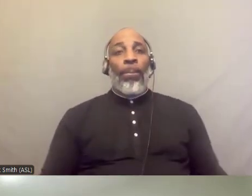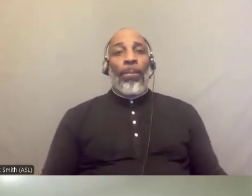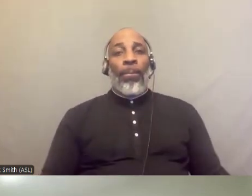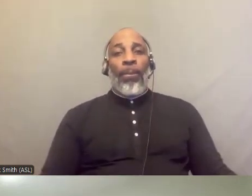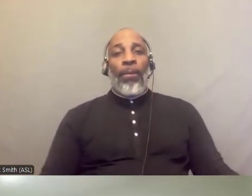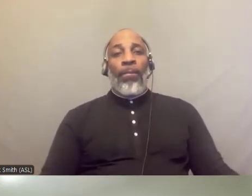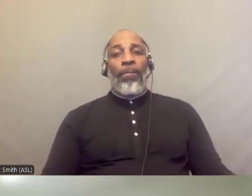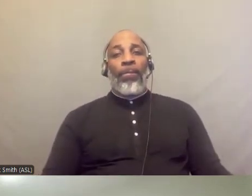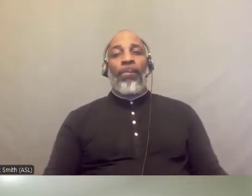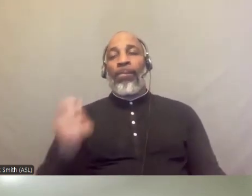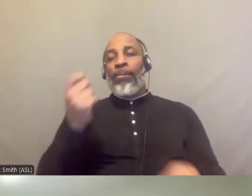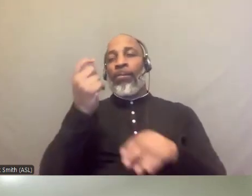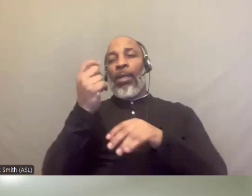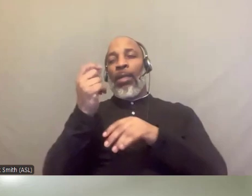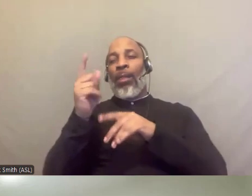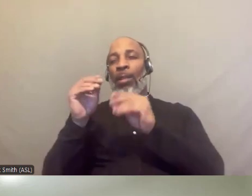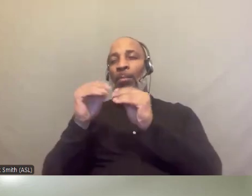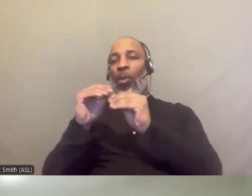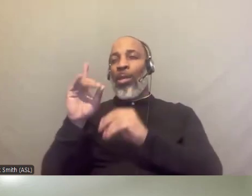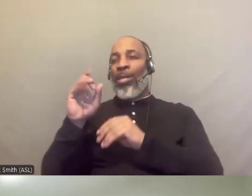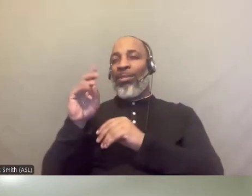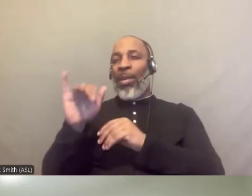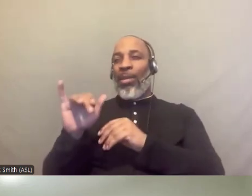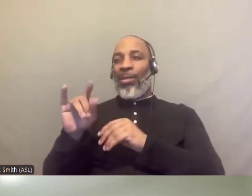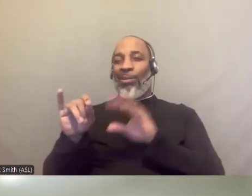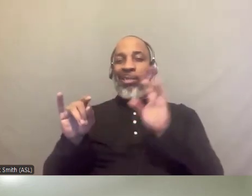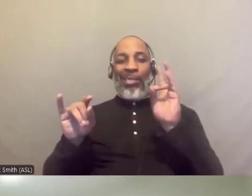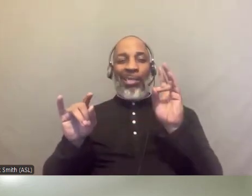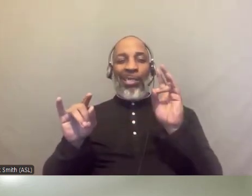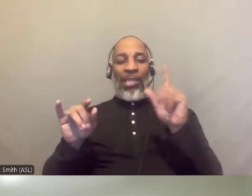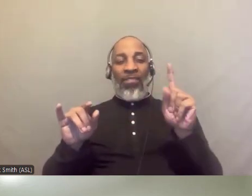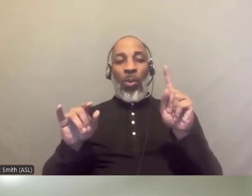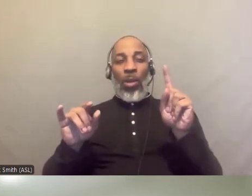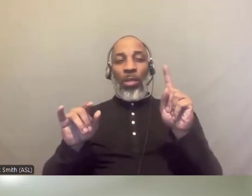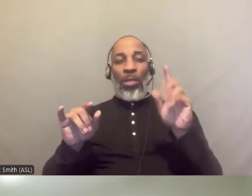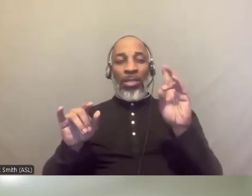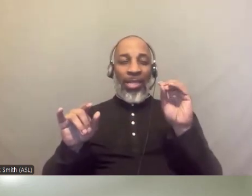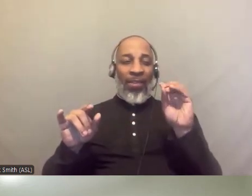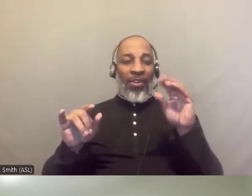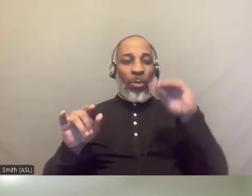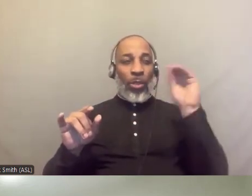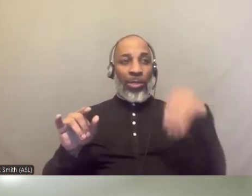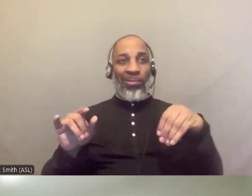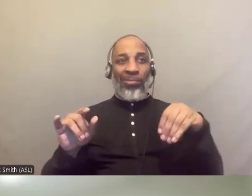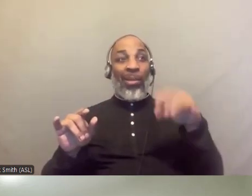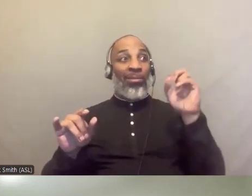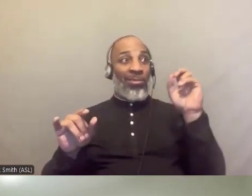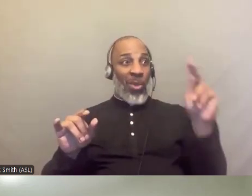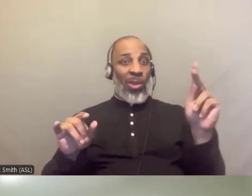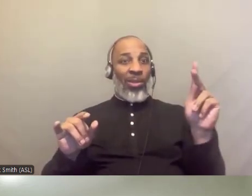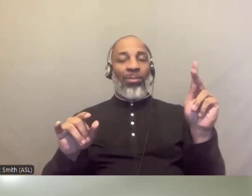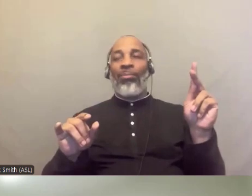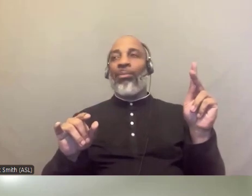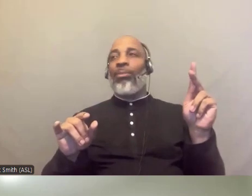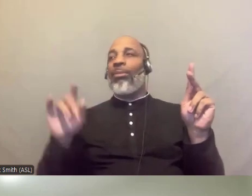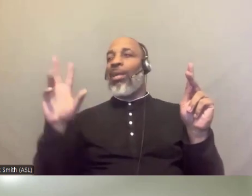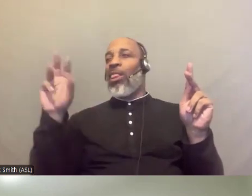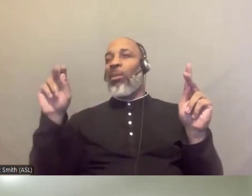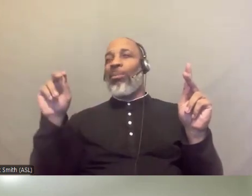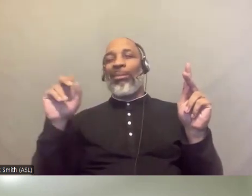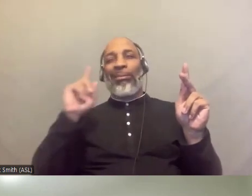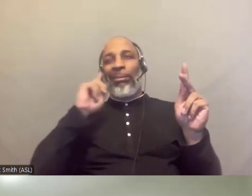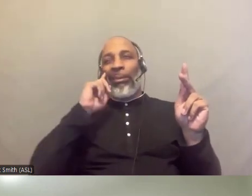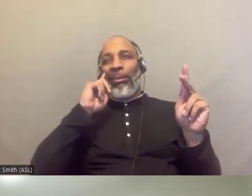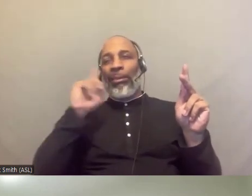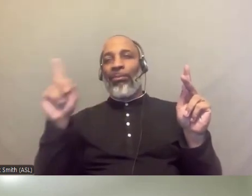So a little bit more disparity on this one, Matt. We've got about 70 or so percent think this is okay. About 30%